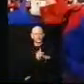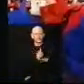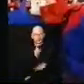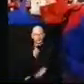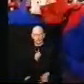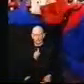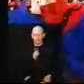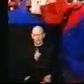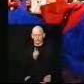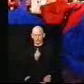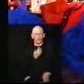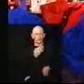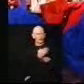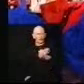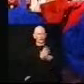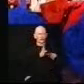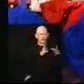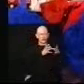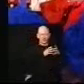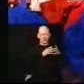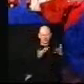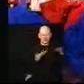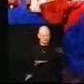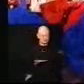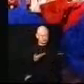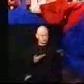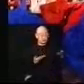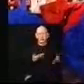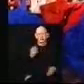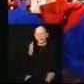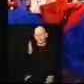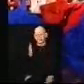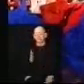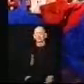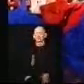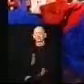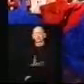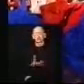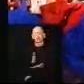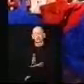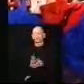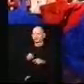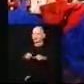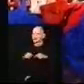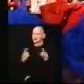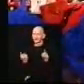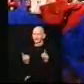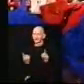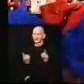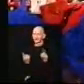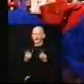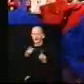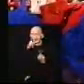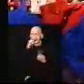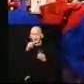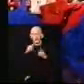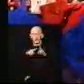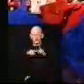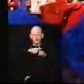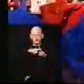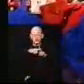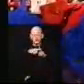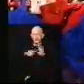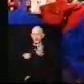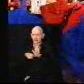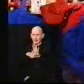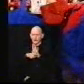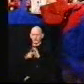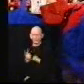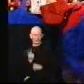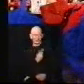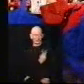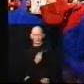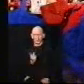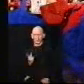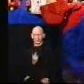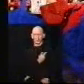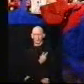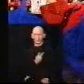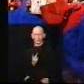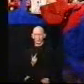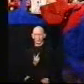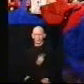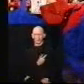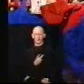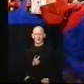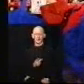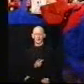mean Benefits Positives and negatives of both Like this has been But it's really strange Because I set out to do this And I thought Yay, I'm going do a